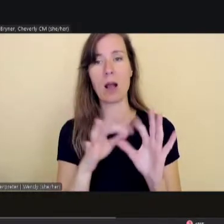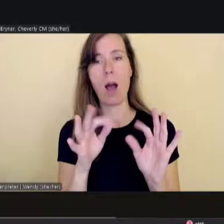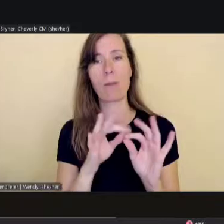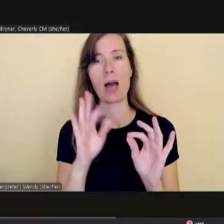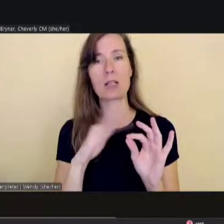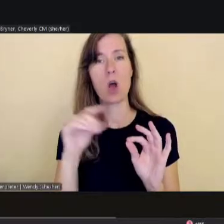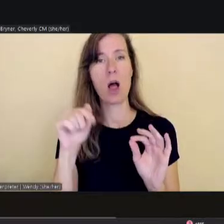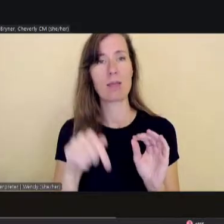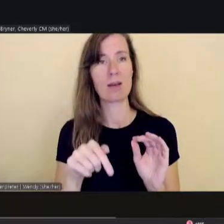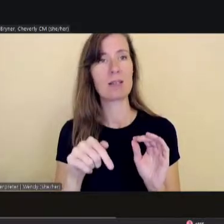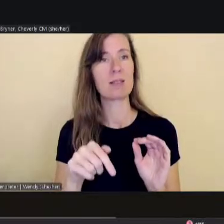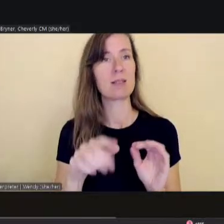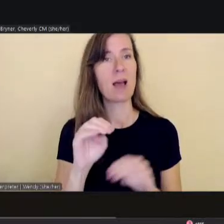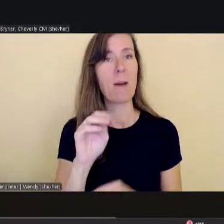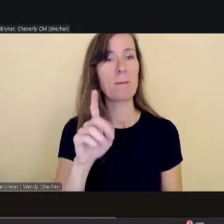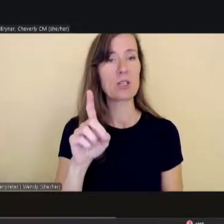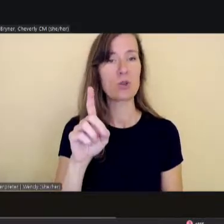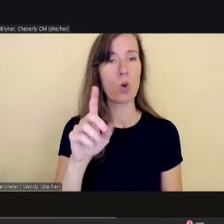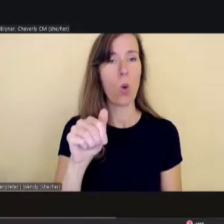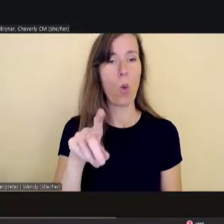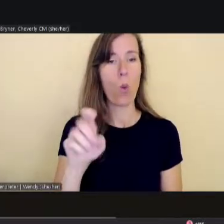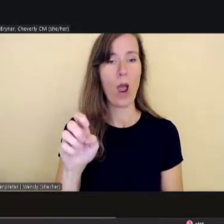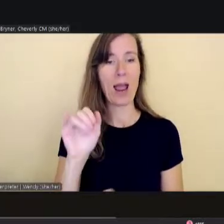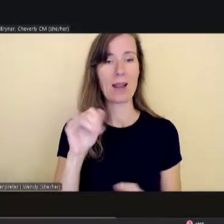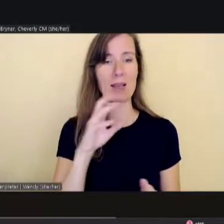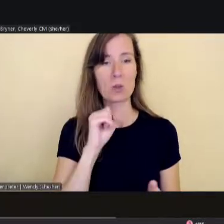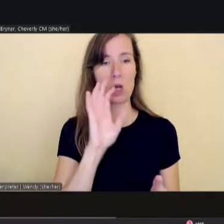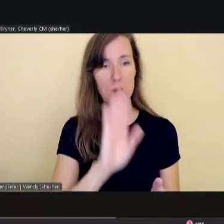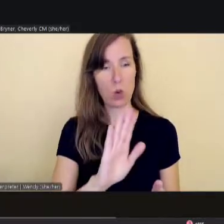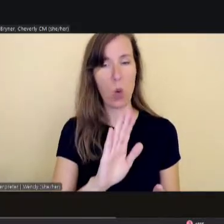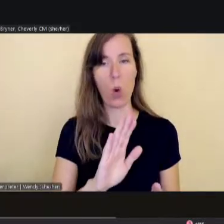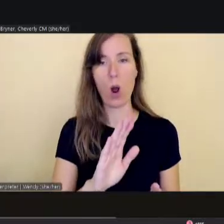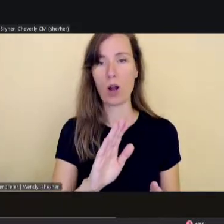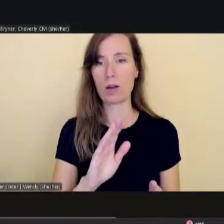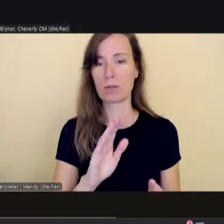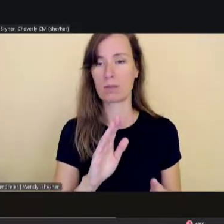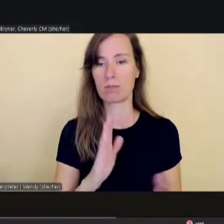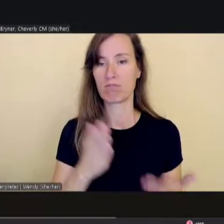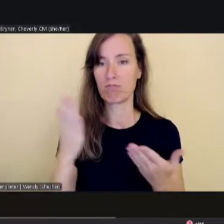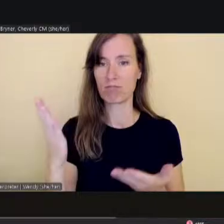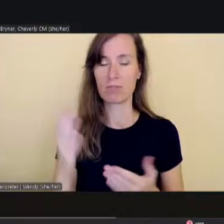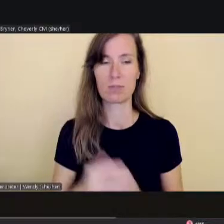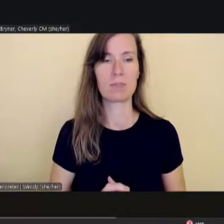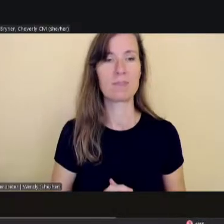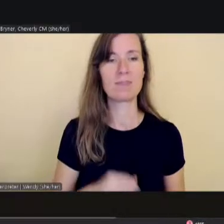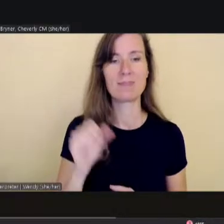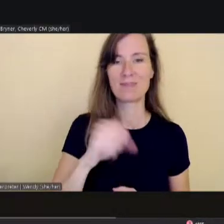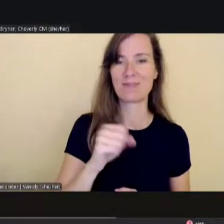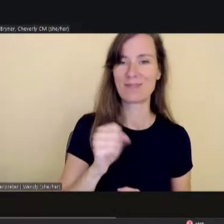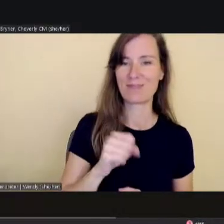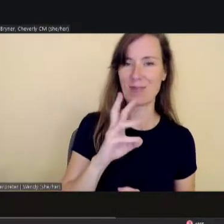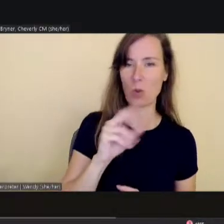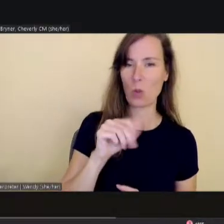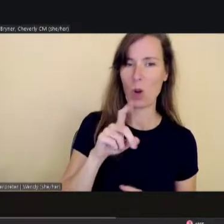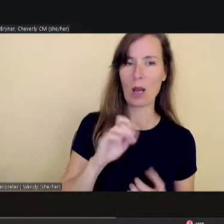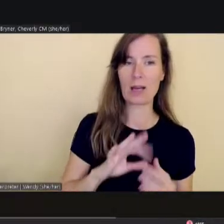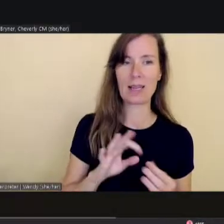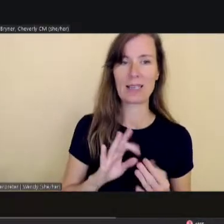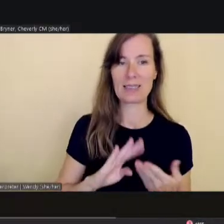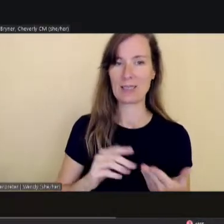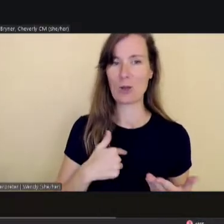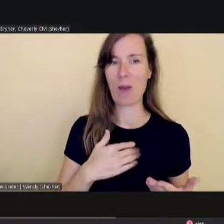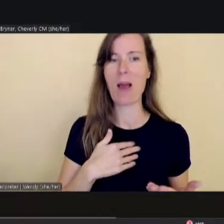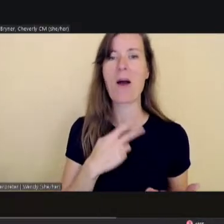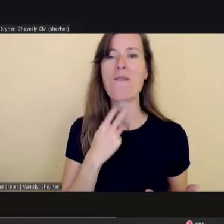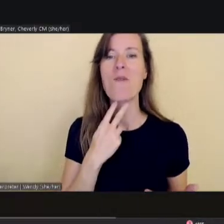Wade, this was your impetus. Yes. Excuse me, everybody. Unfortunately, my voice is